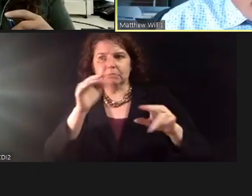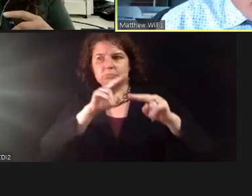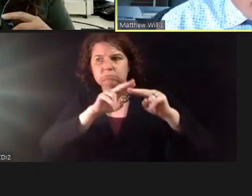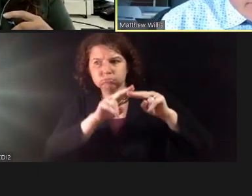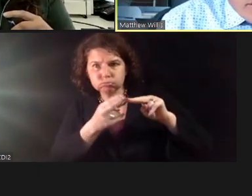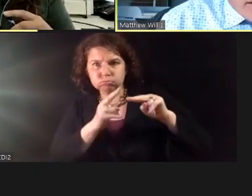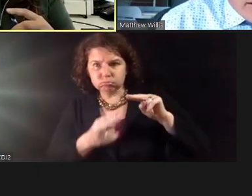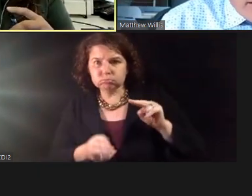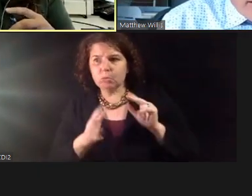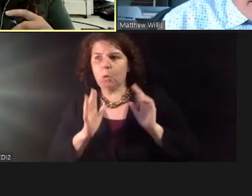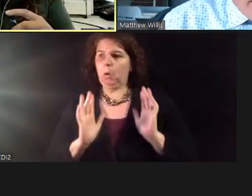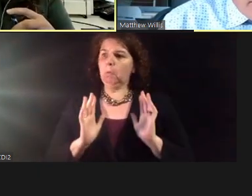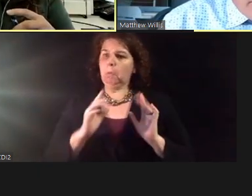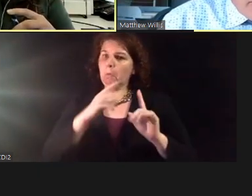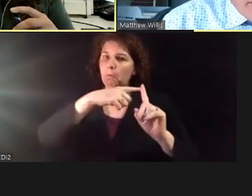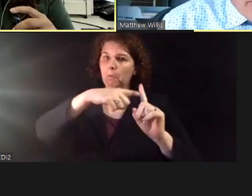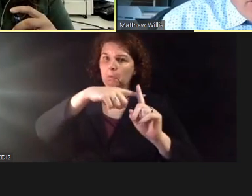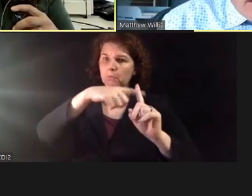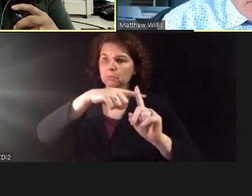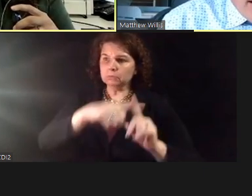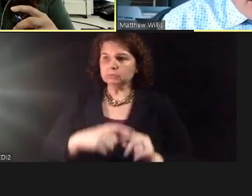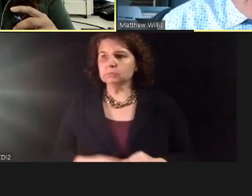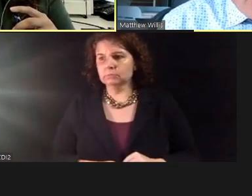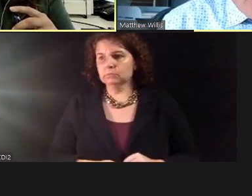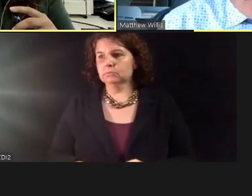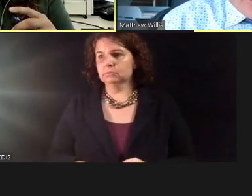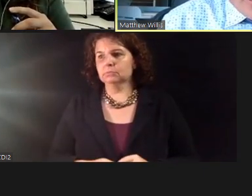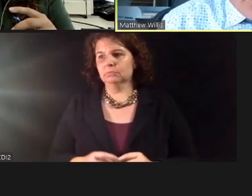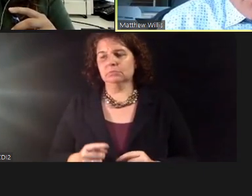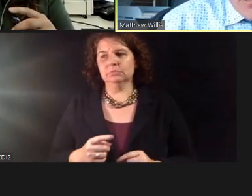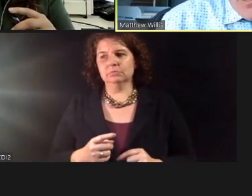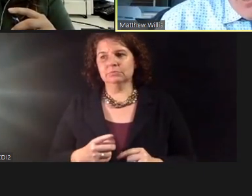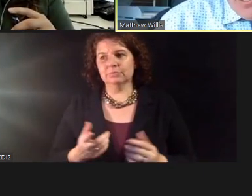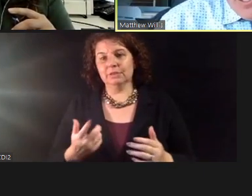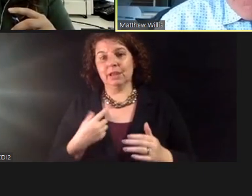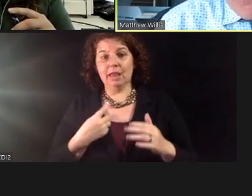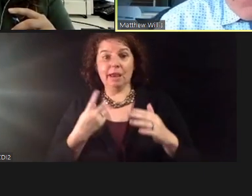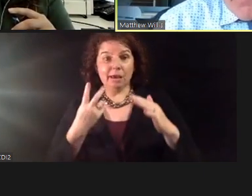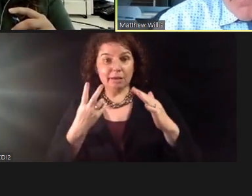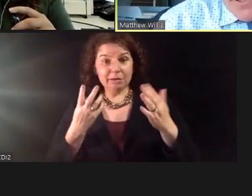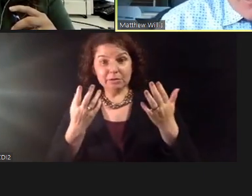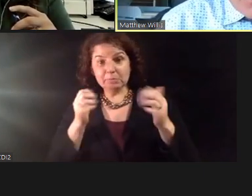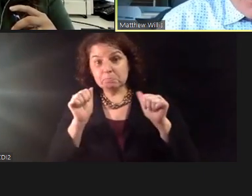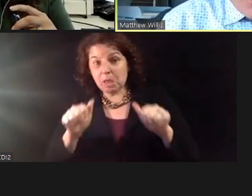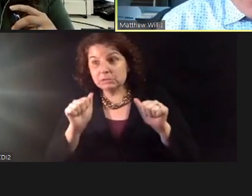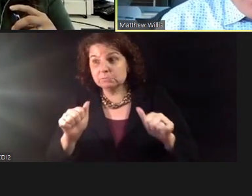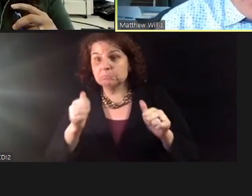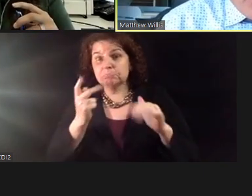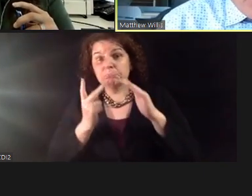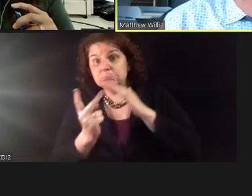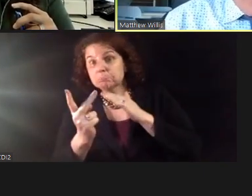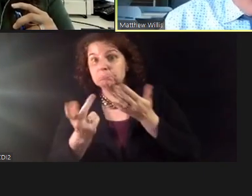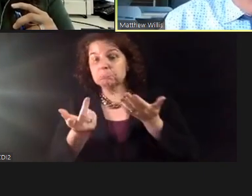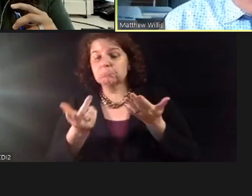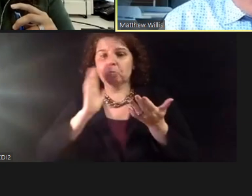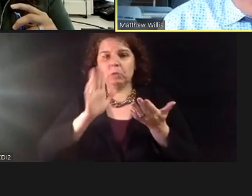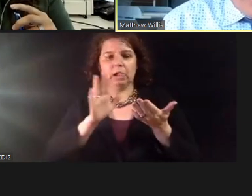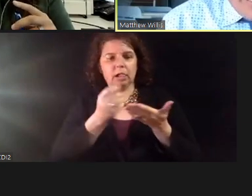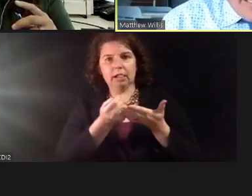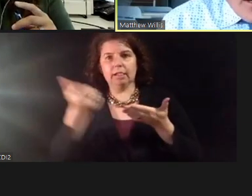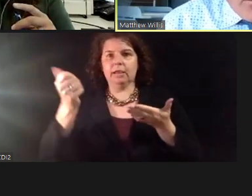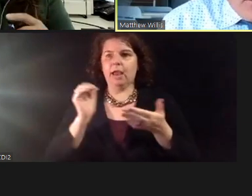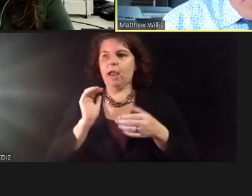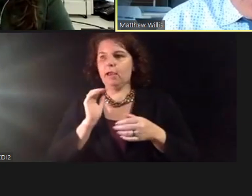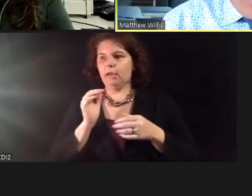I would have predicted, say, if you had asked this question a week ago. But it's, if we're at